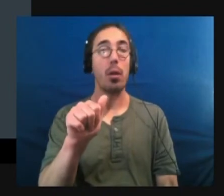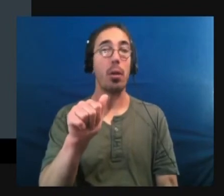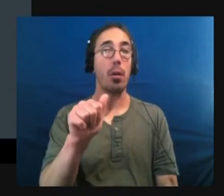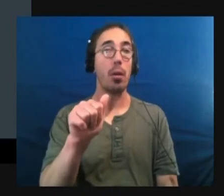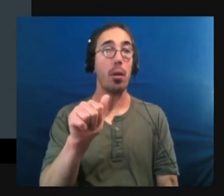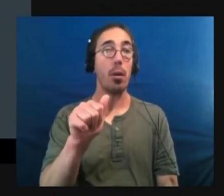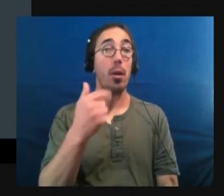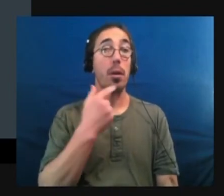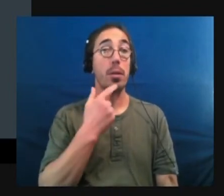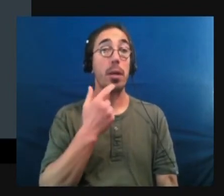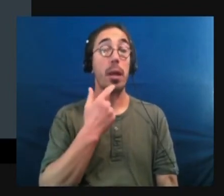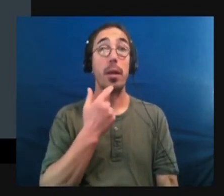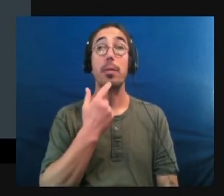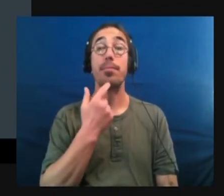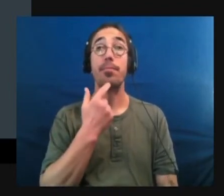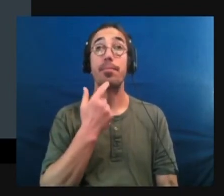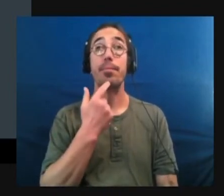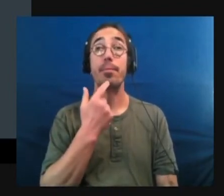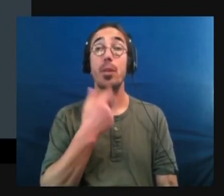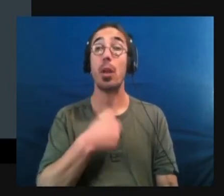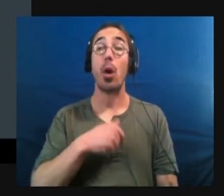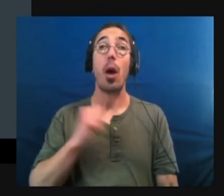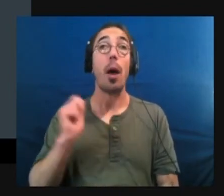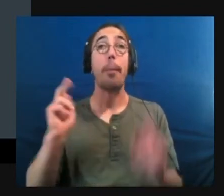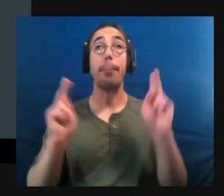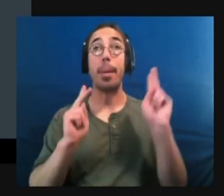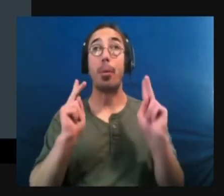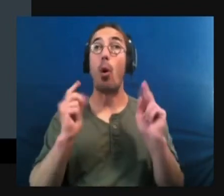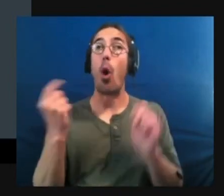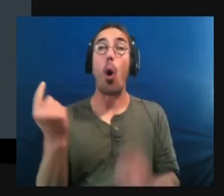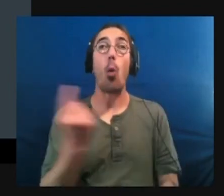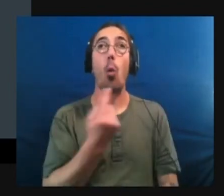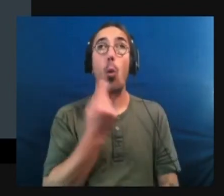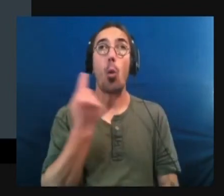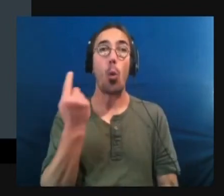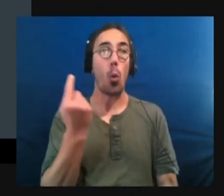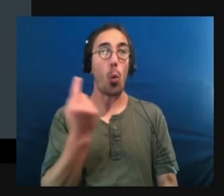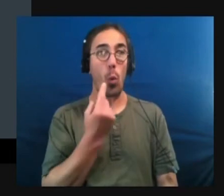we are always somewhere on this